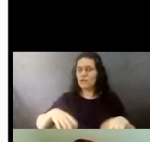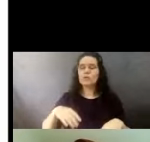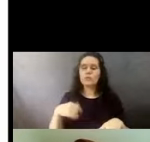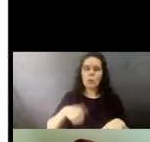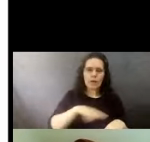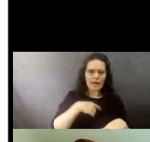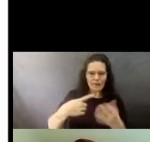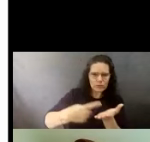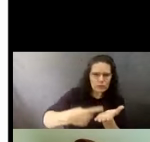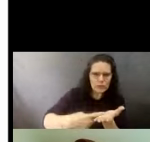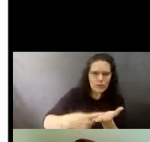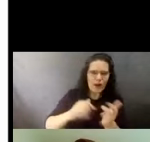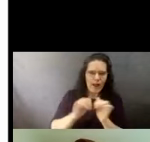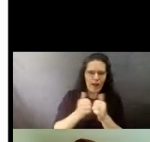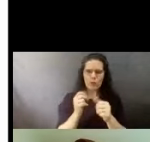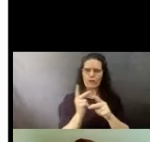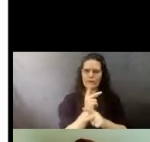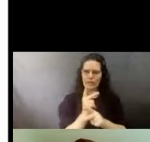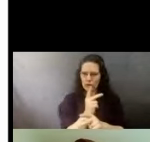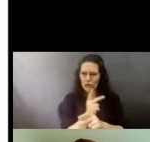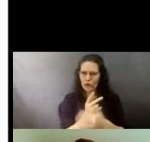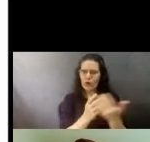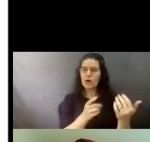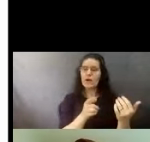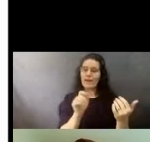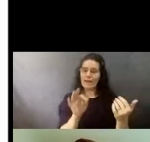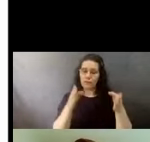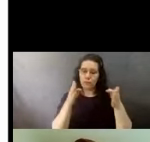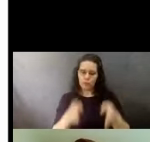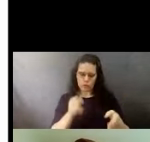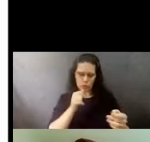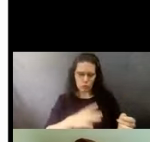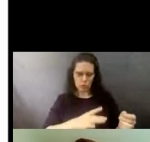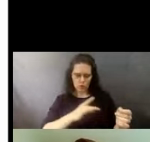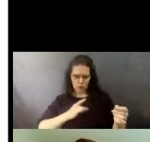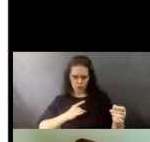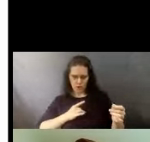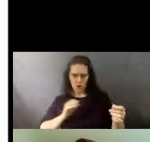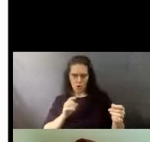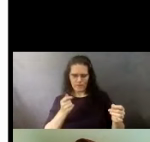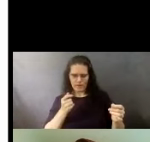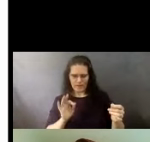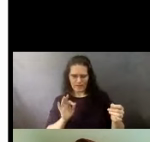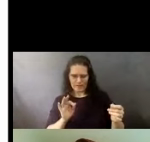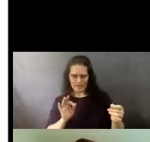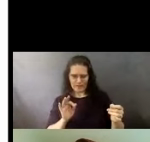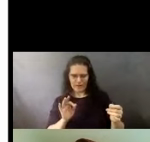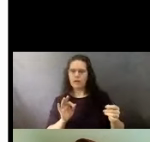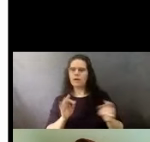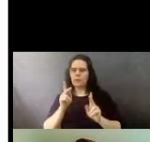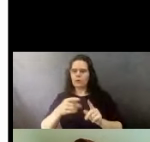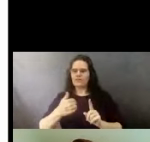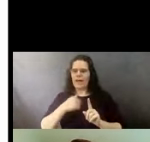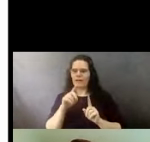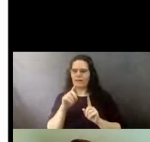analysis that Claudia laid out to show that somebody who has contracted COVID-19 has a disability? And so walking through that analysis